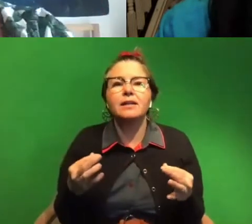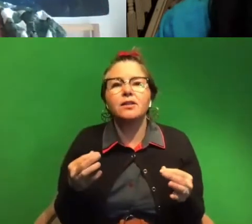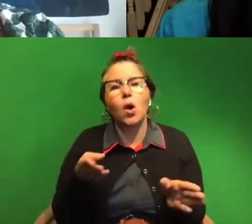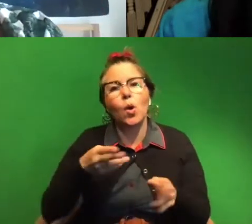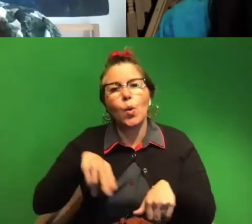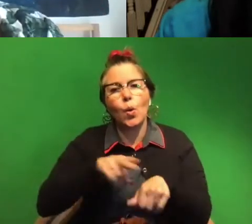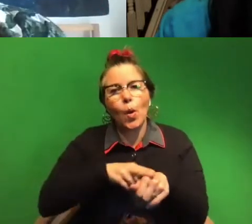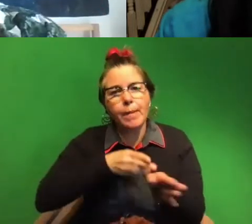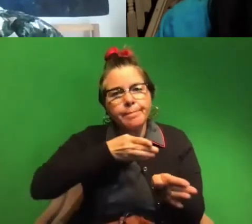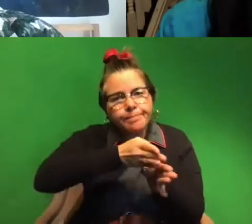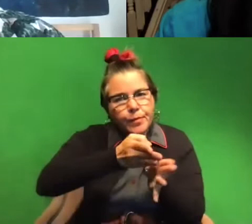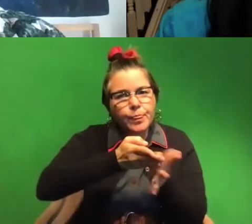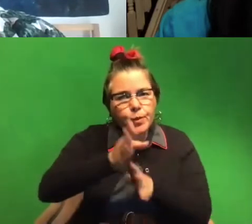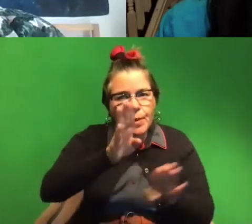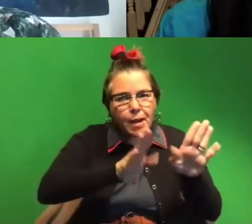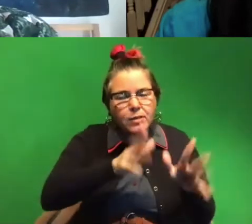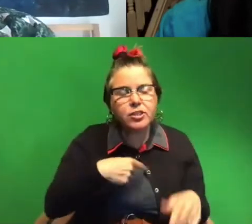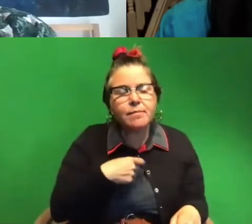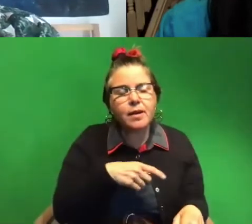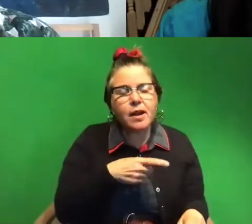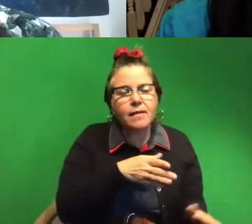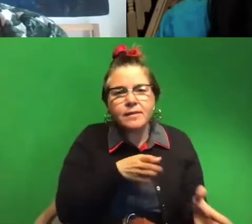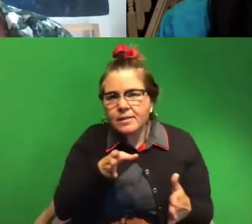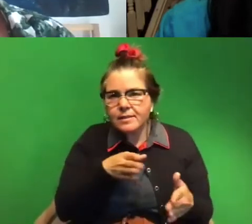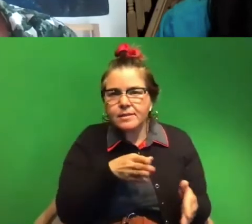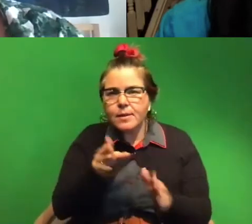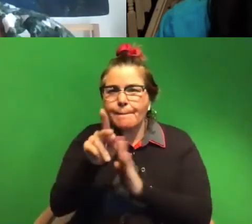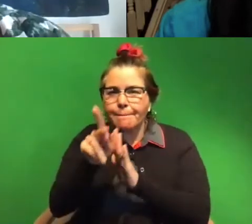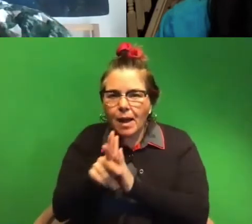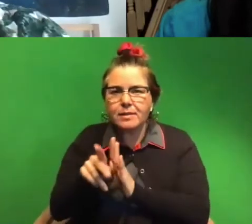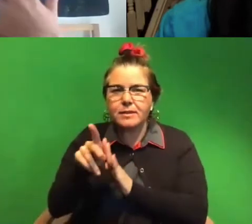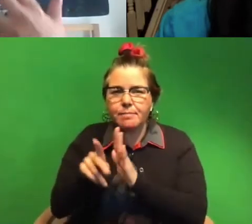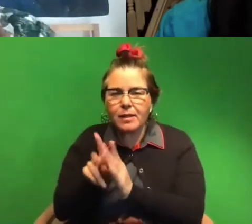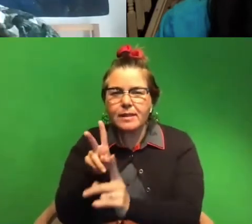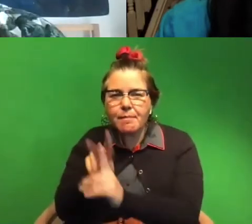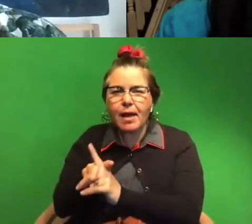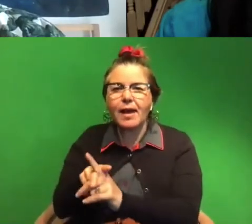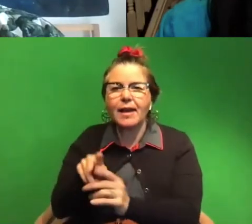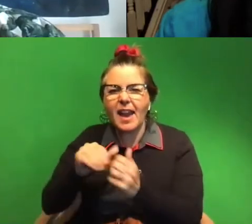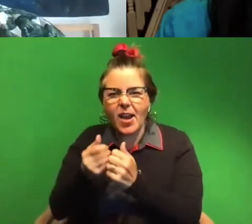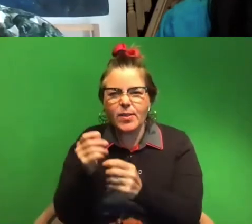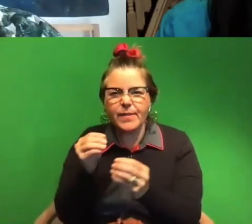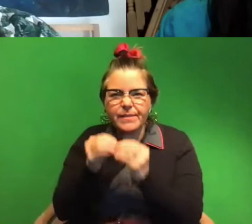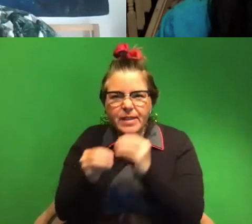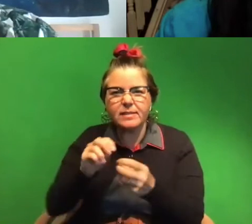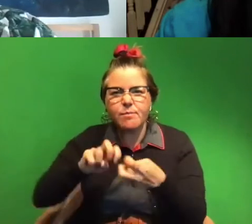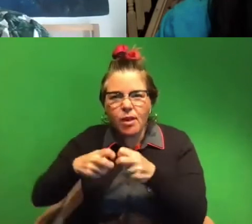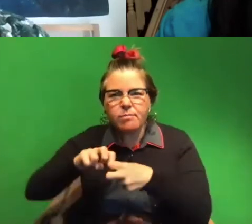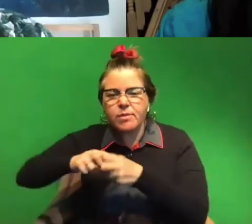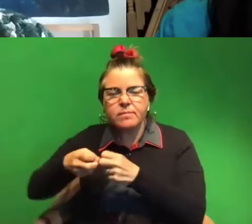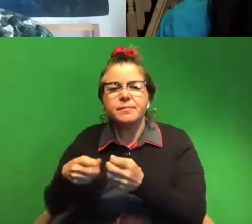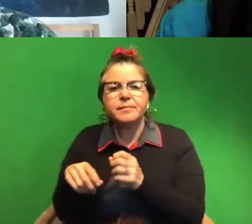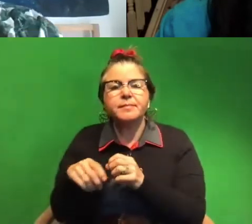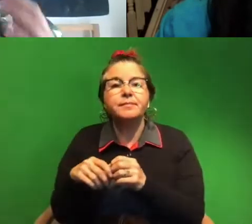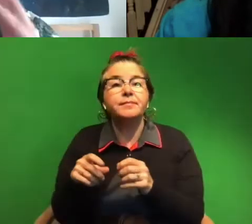through biology. But I kept getting pulled back to policy and application on how to fix these problems. All of a